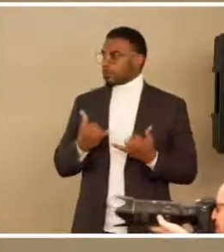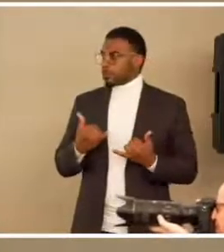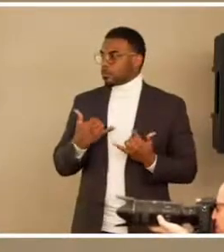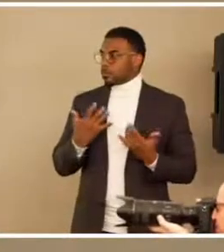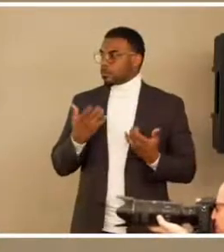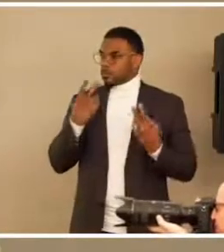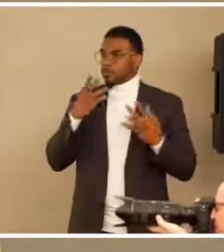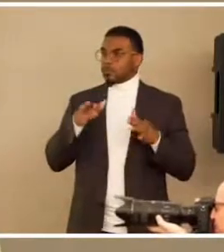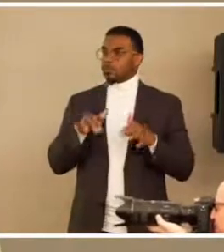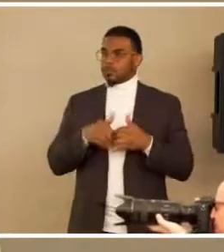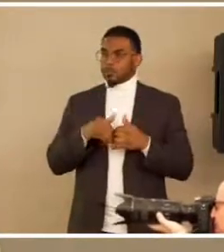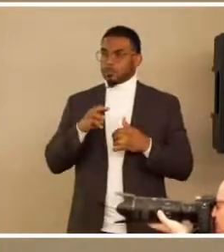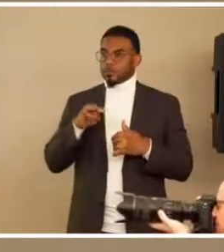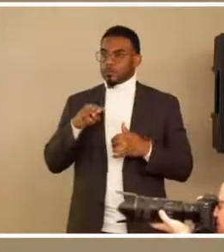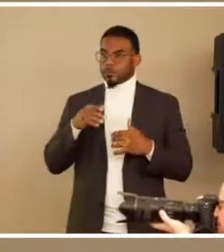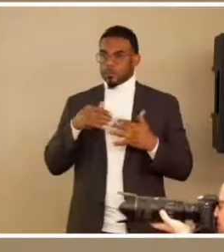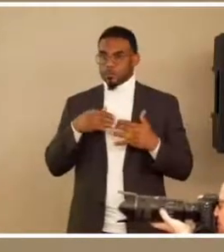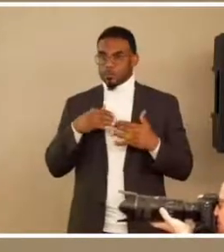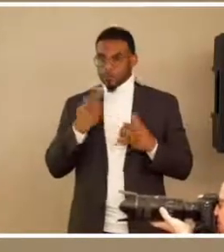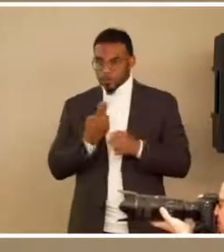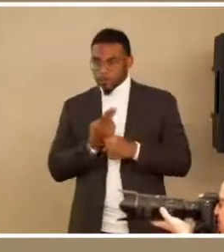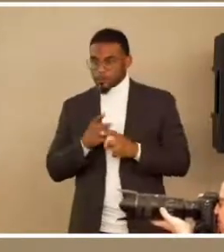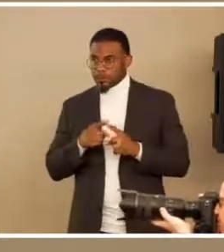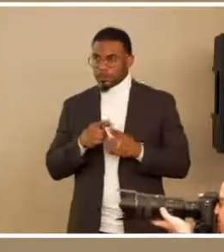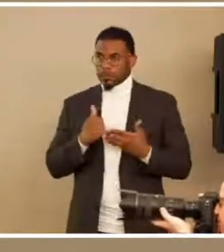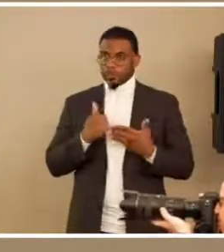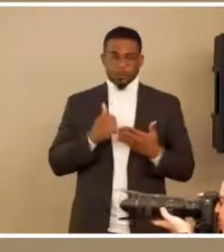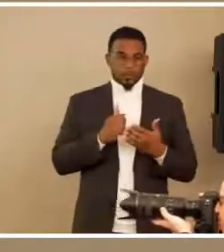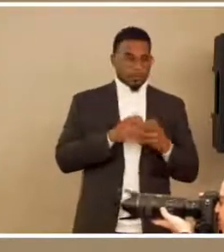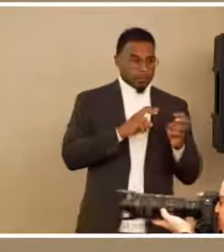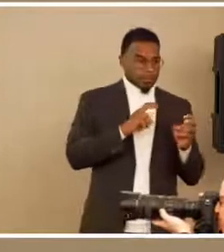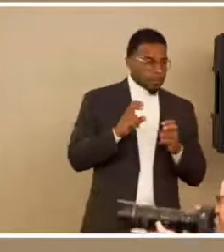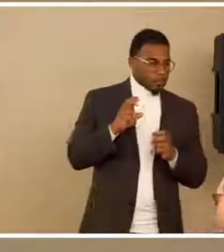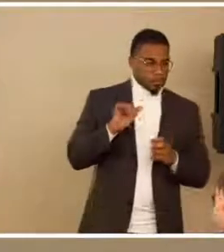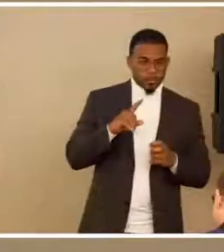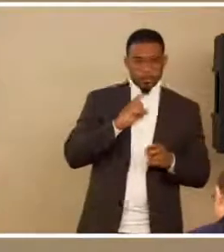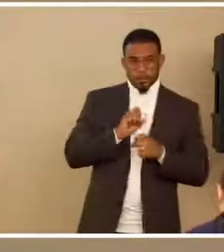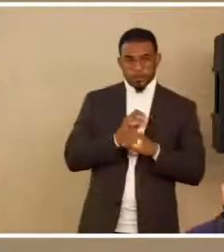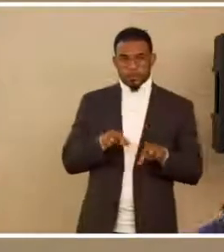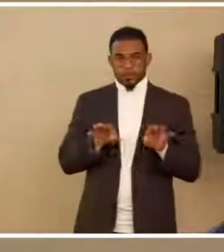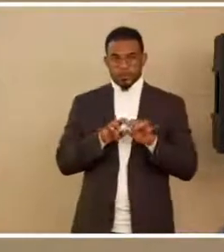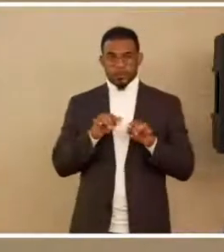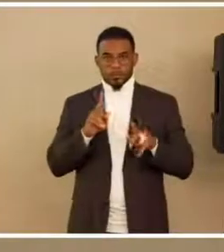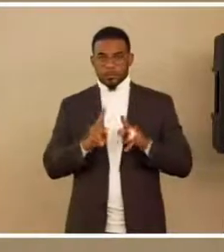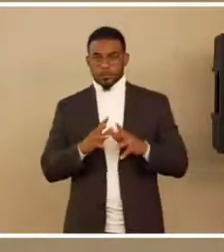now, we want to see how the medium can be used to help with the issues that are really